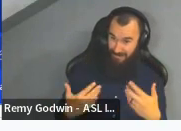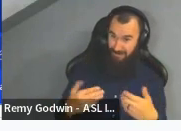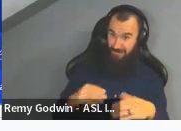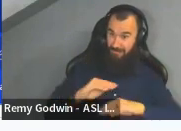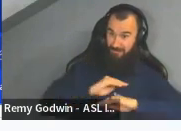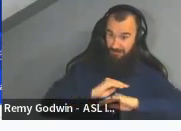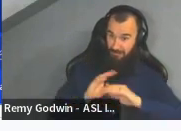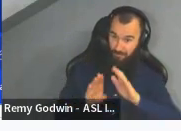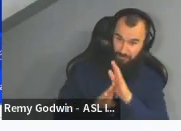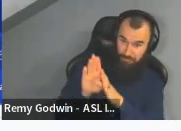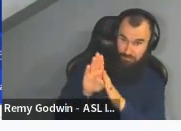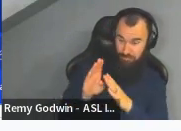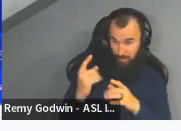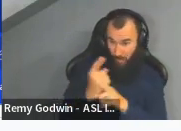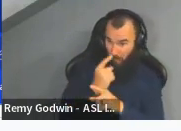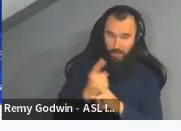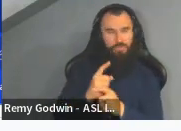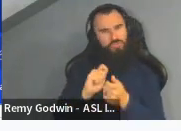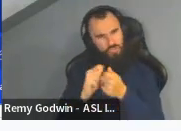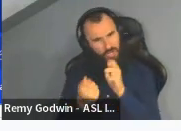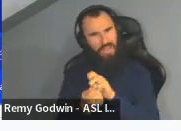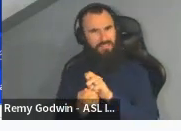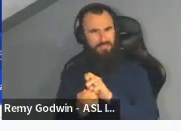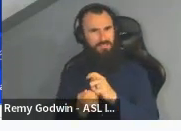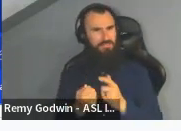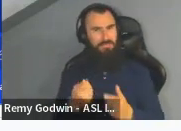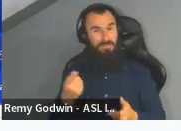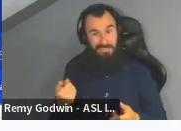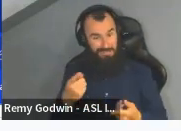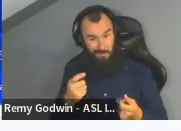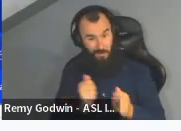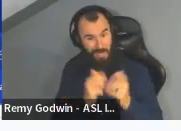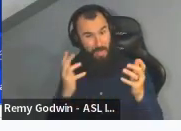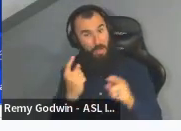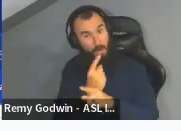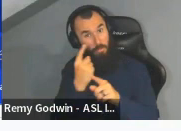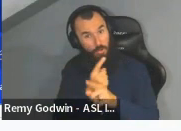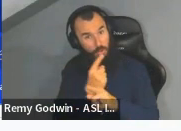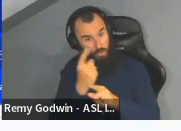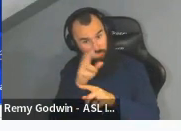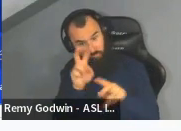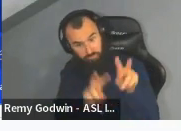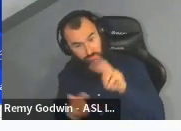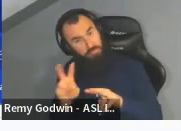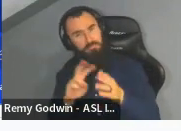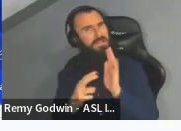right progress monitoring, you're not going to be able to chalk out where